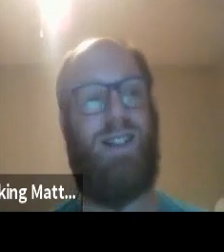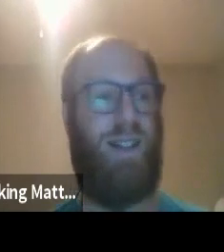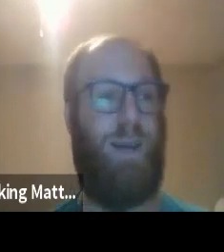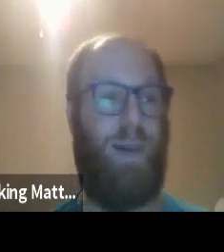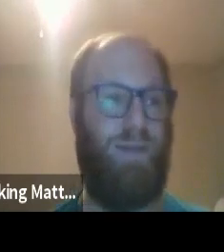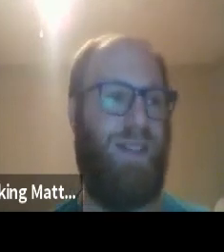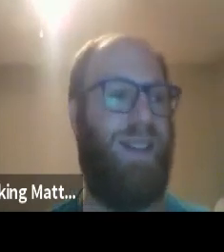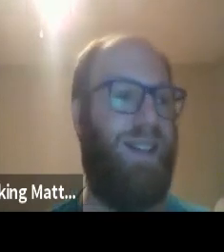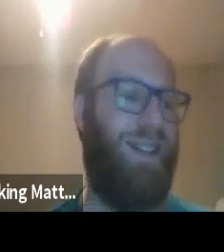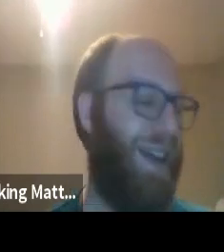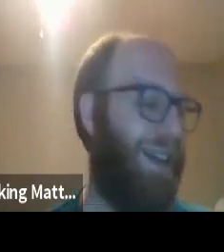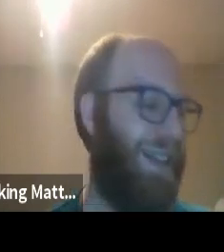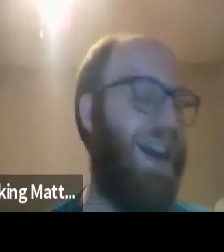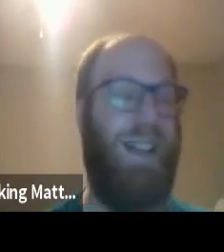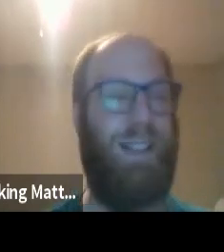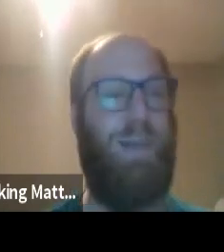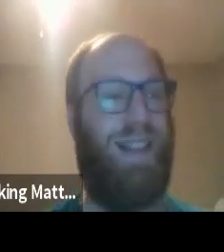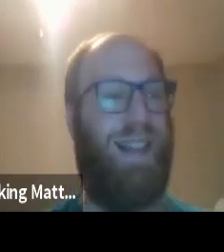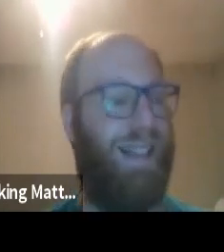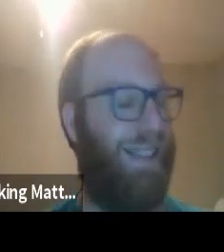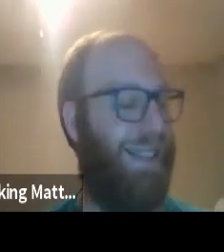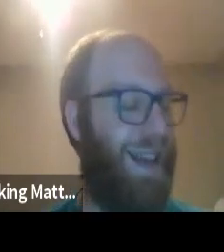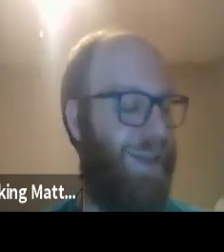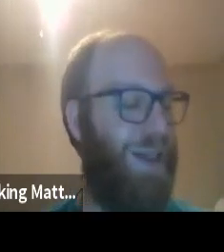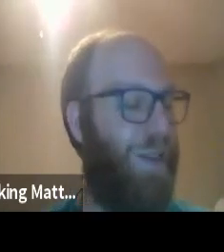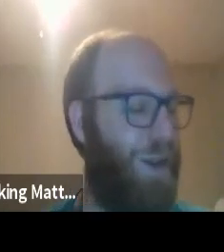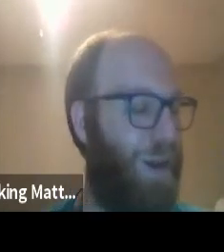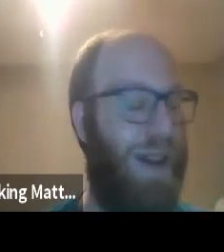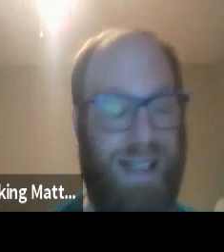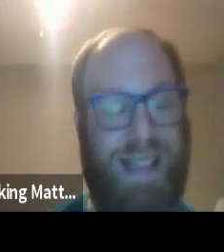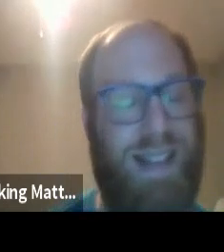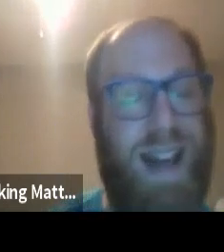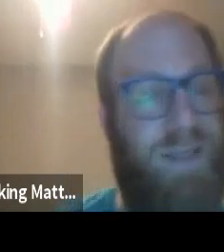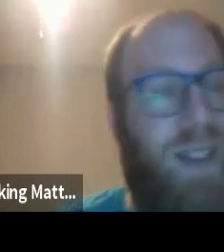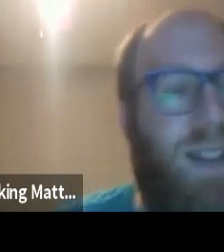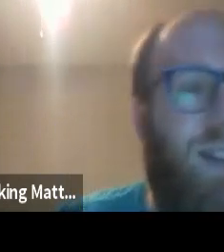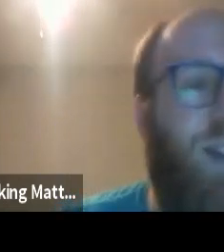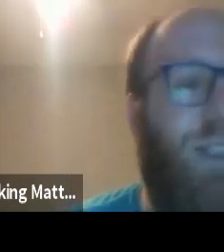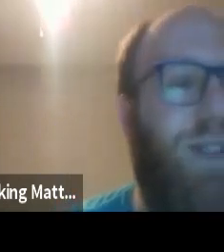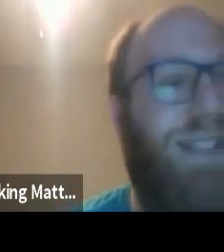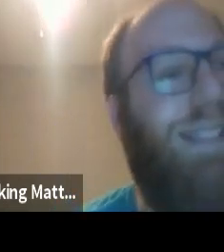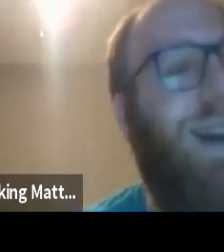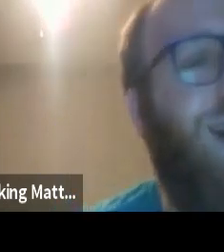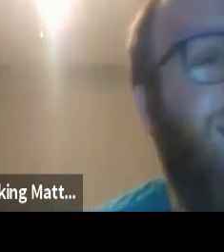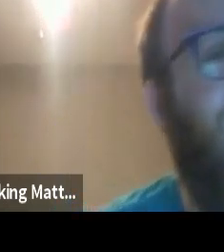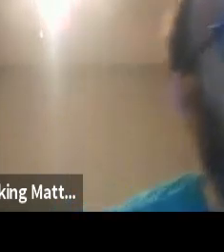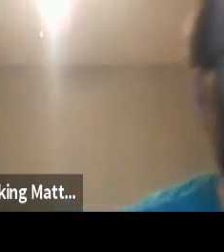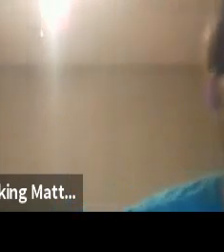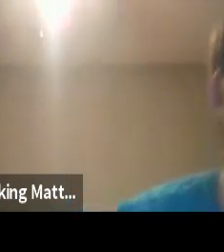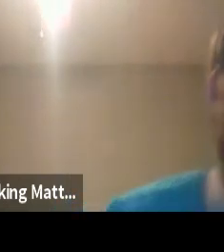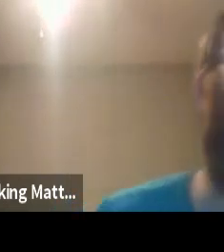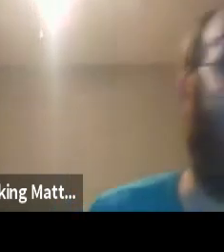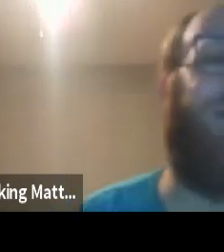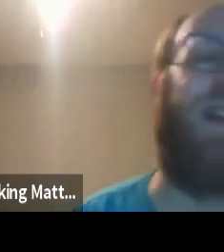at the dinner table. And yeah, Elizabeth is reaffirming what I said, that her students